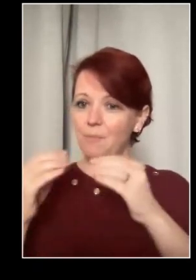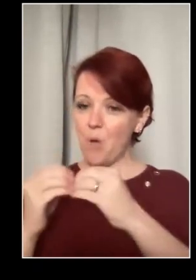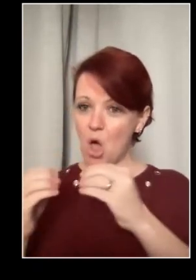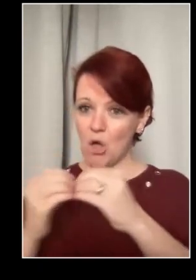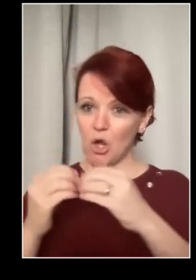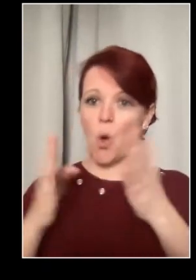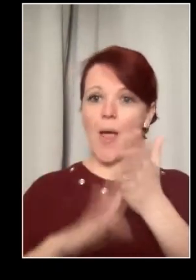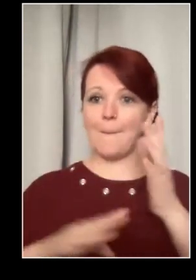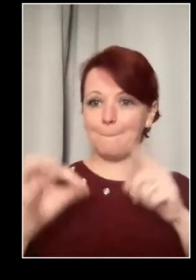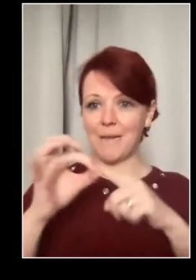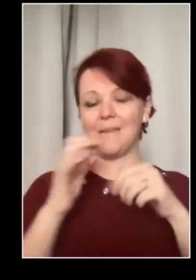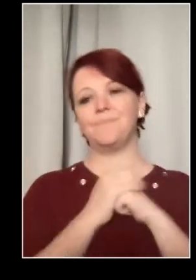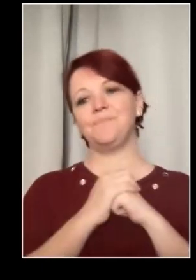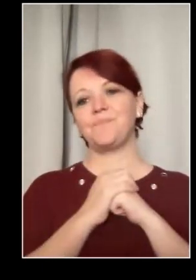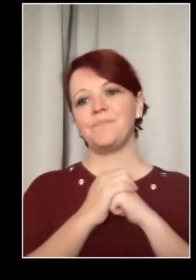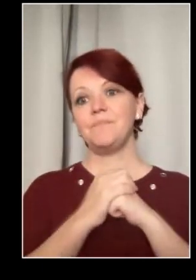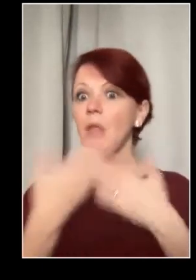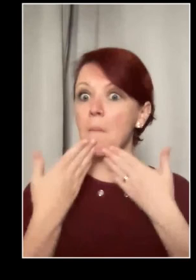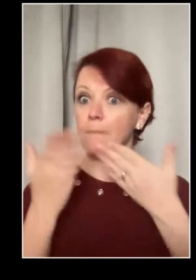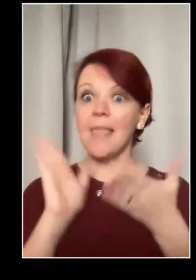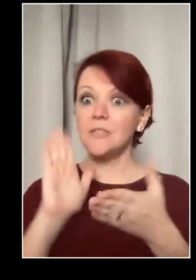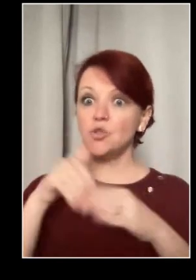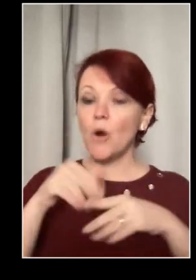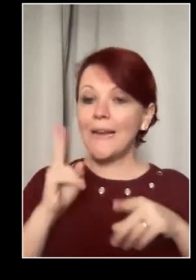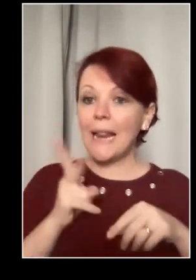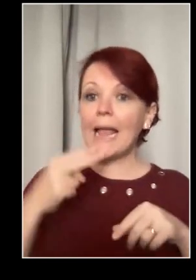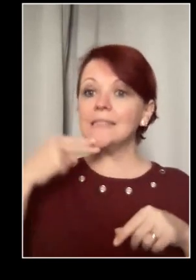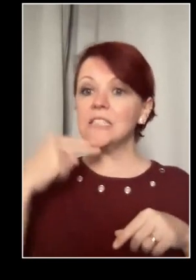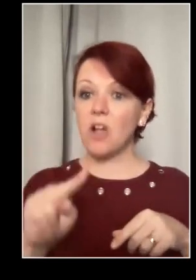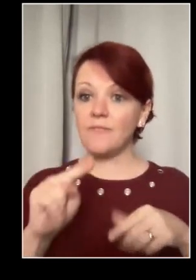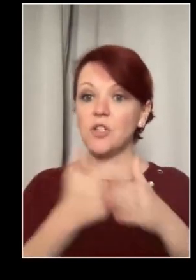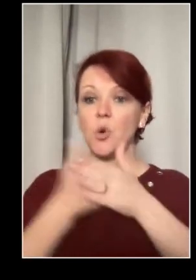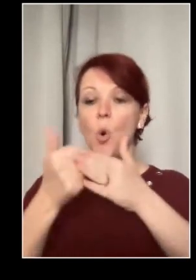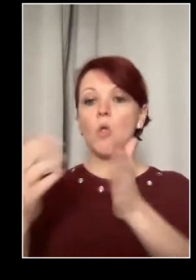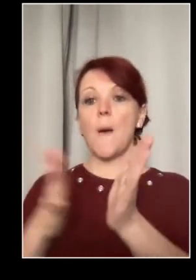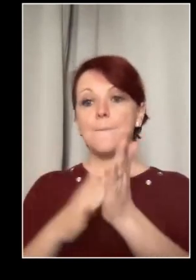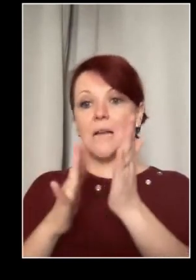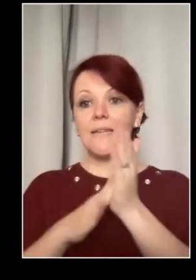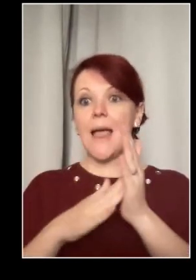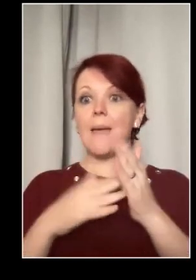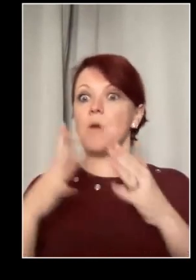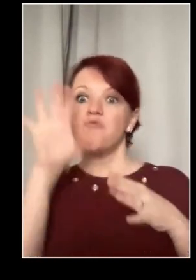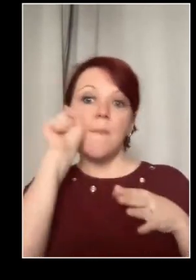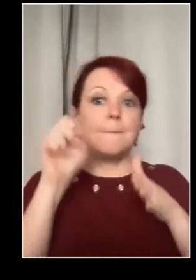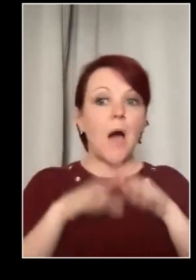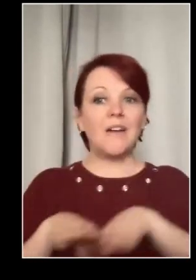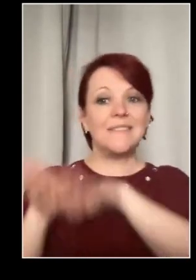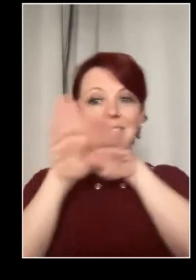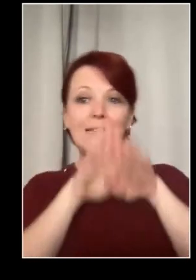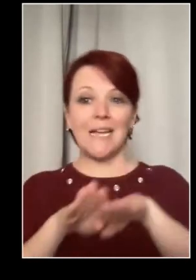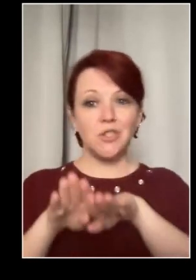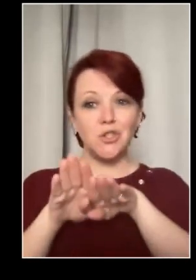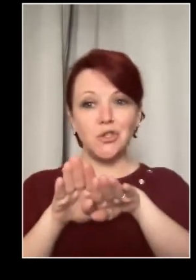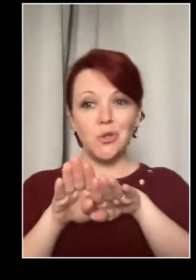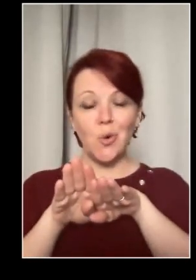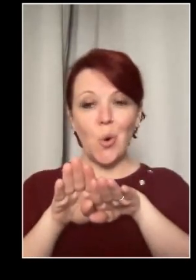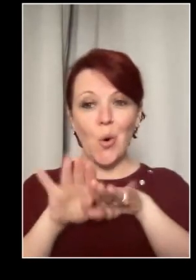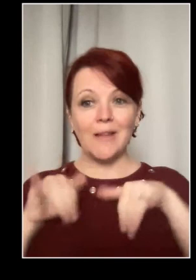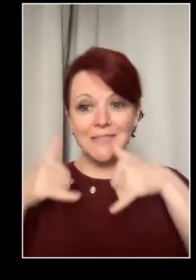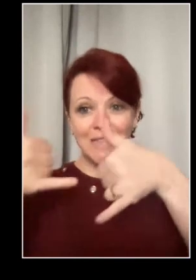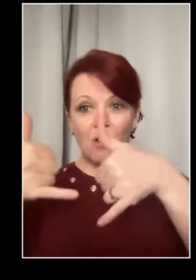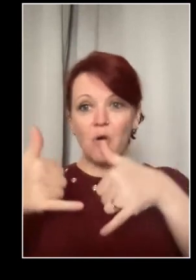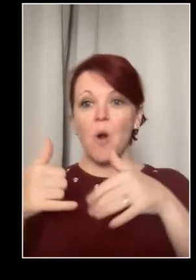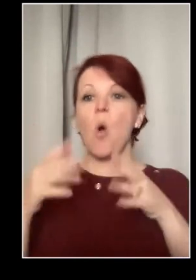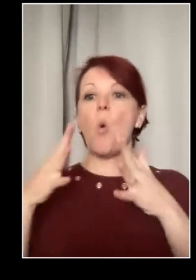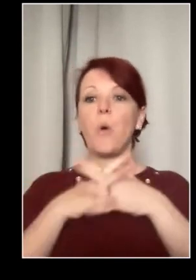today and on Monday. We'd love for you to get involved. And don't forget our national ceremony taking place on Wednesday, the 1st of December.